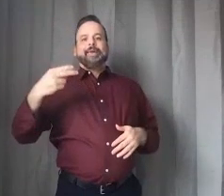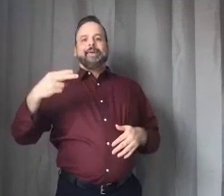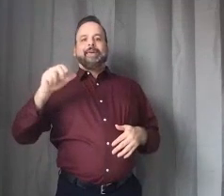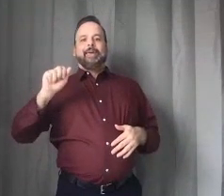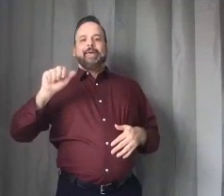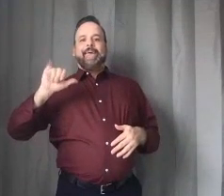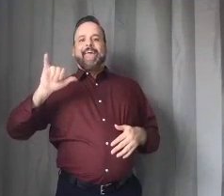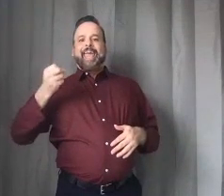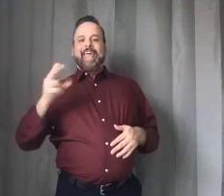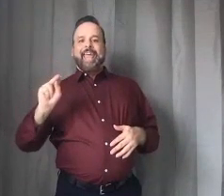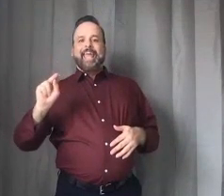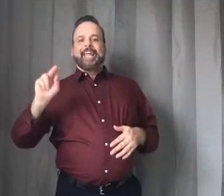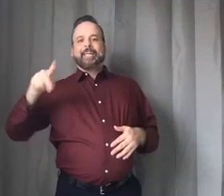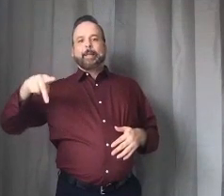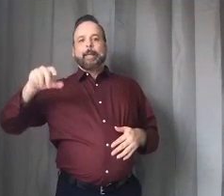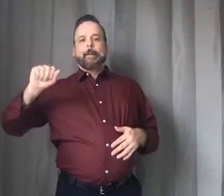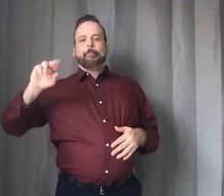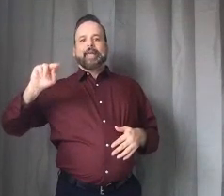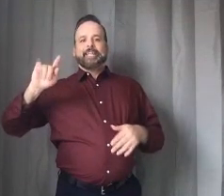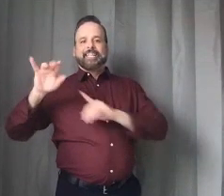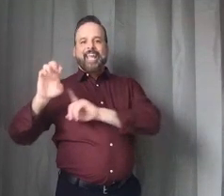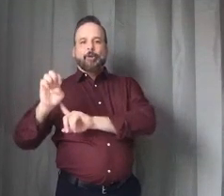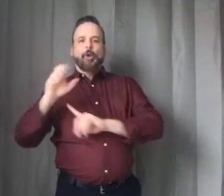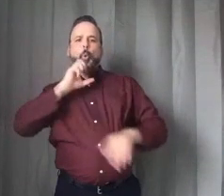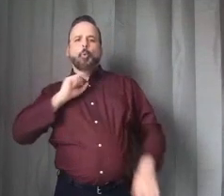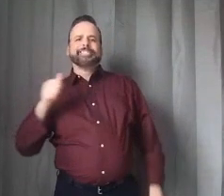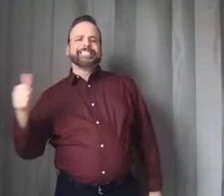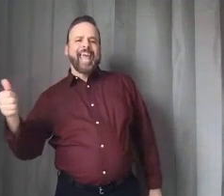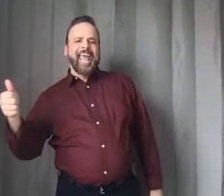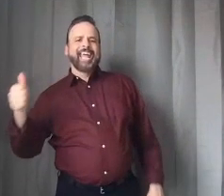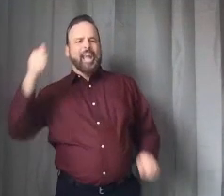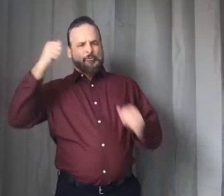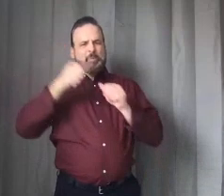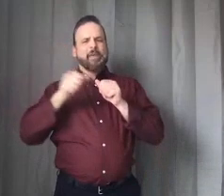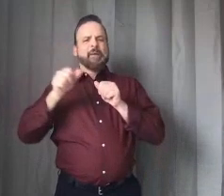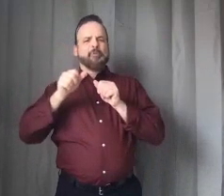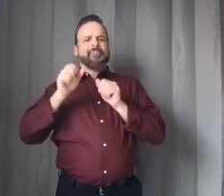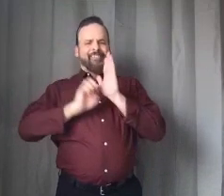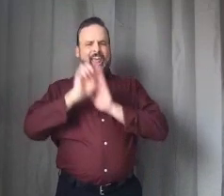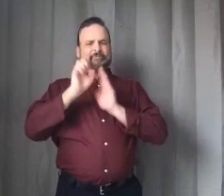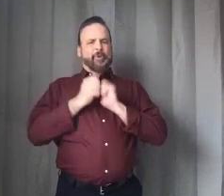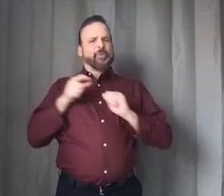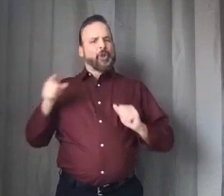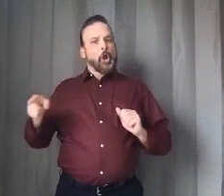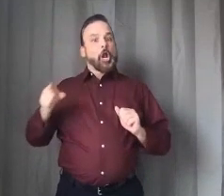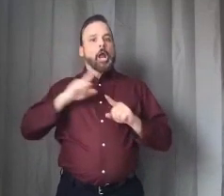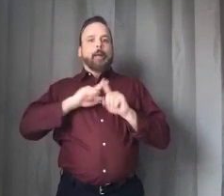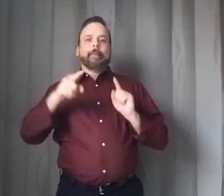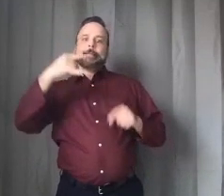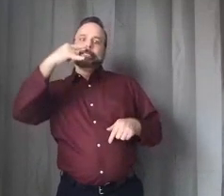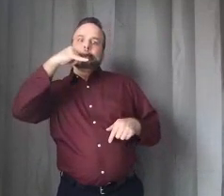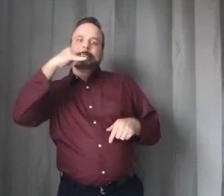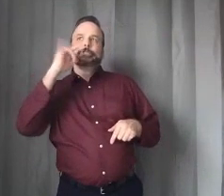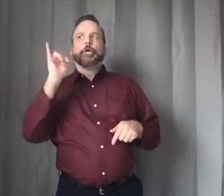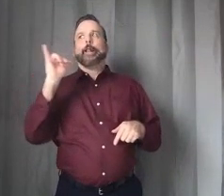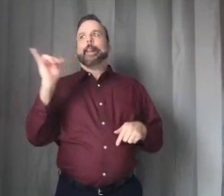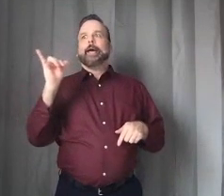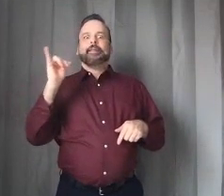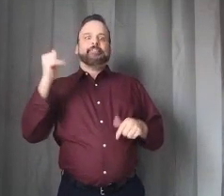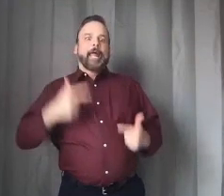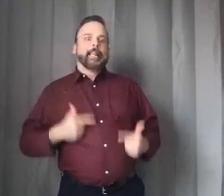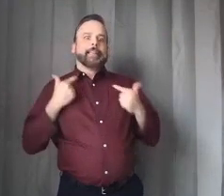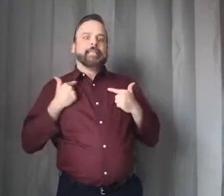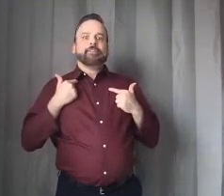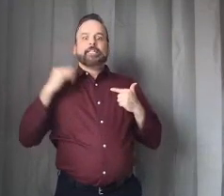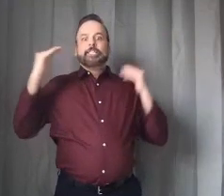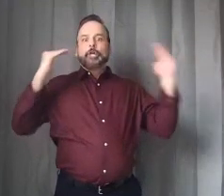like 10. She's like, I just remember being in the elevator with me. It's like, and these kids are kind of otherworldly because they live in this adult world and have to do this weird